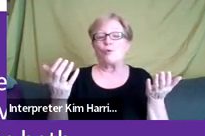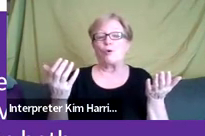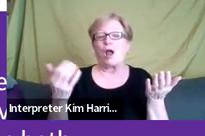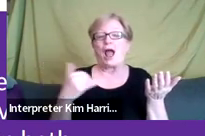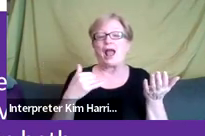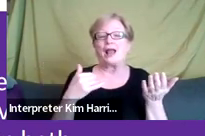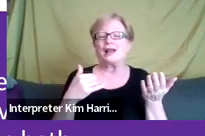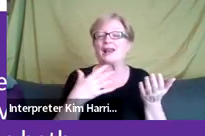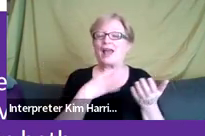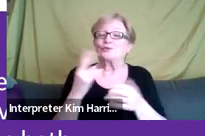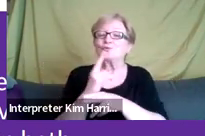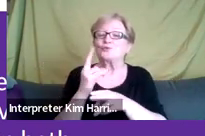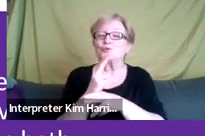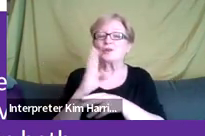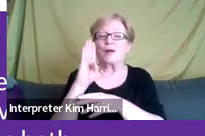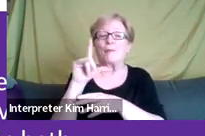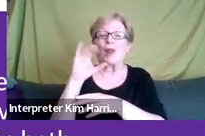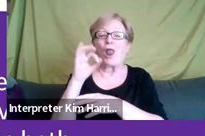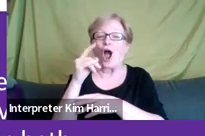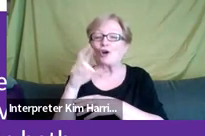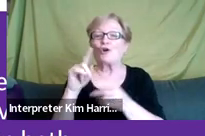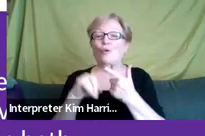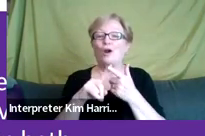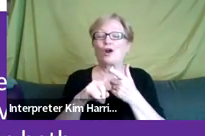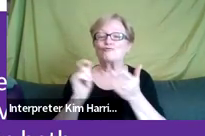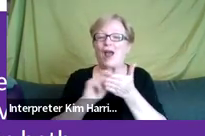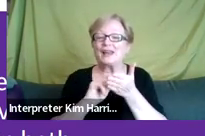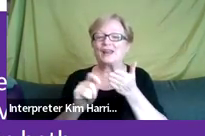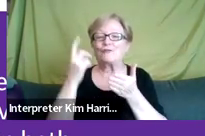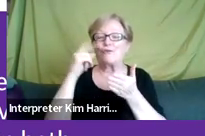use blogging and writing as a tool for my activism.